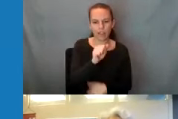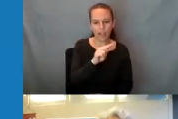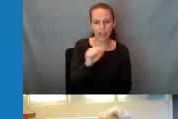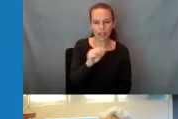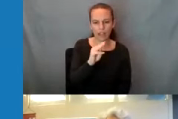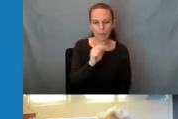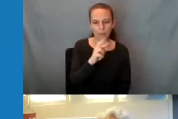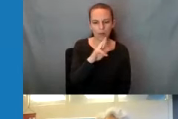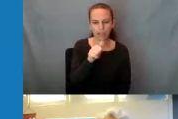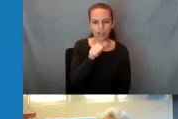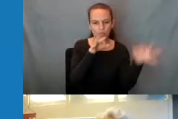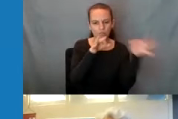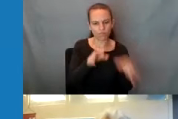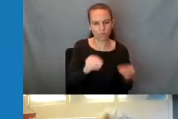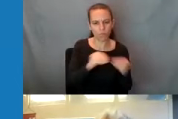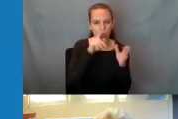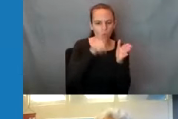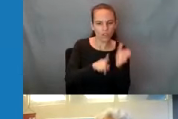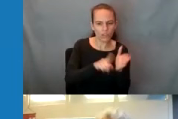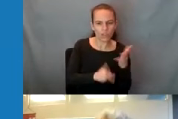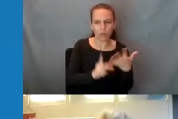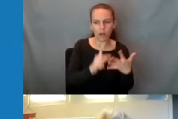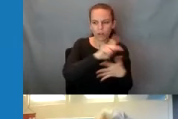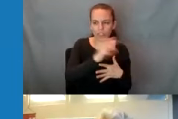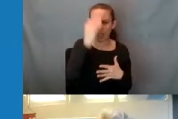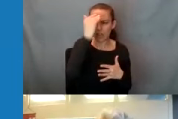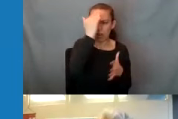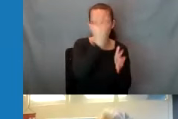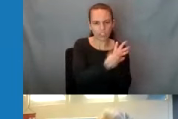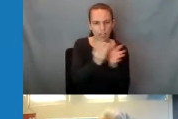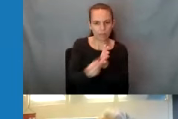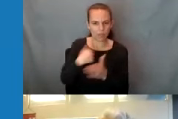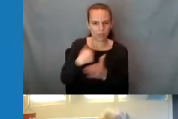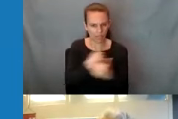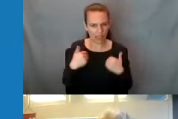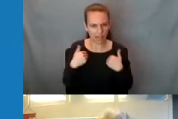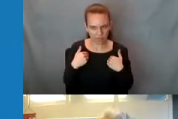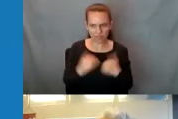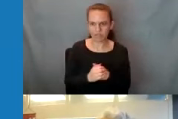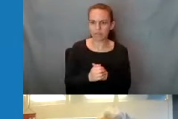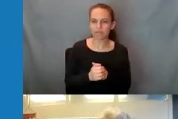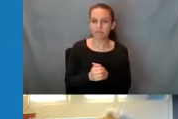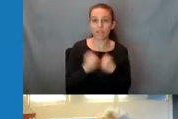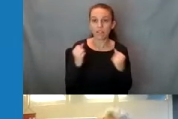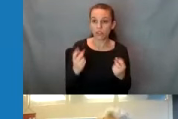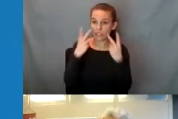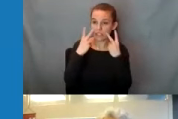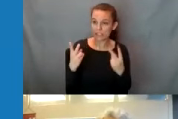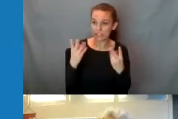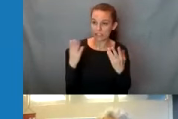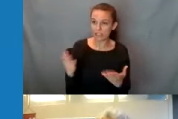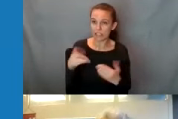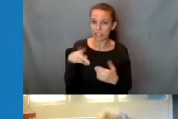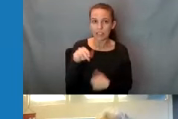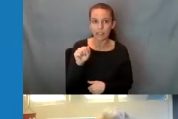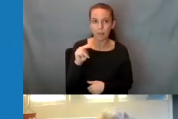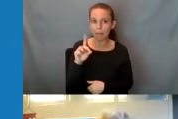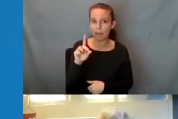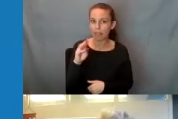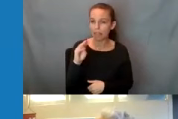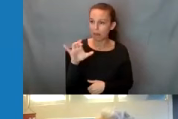of the research priorities and knowledge gaps that we have. So as we can see, the pandemic